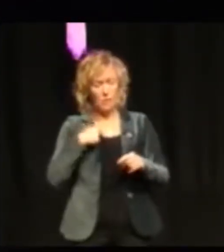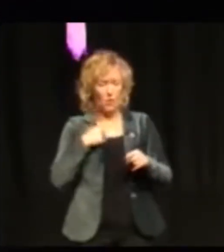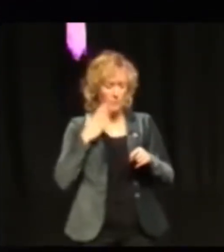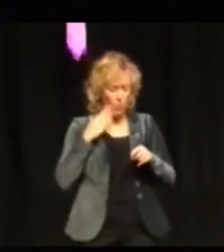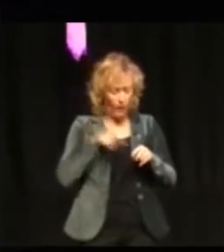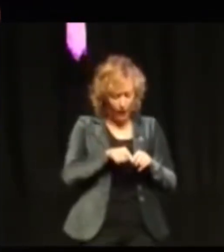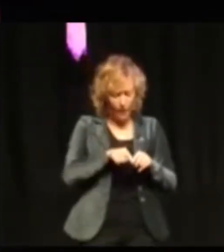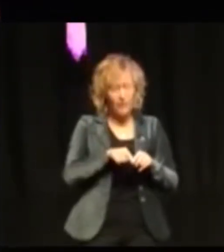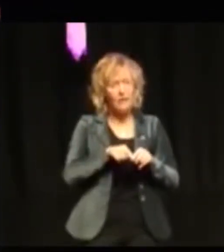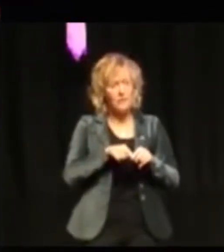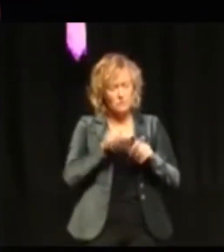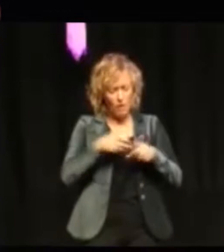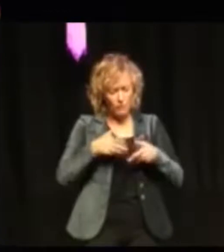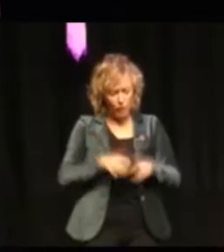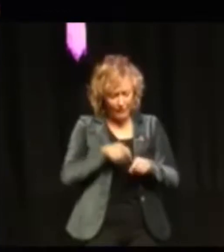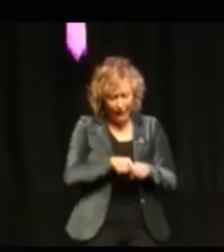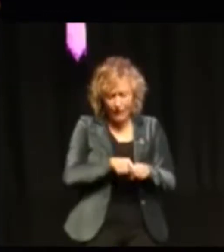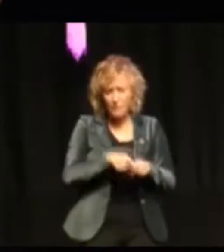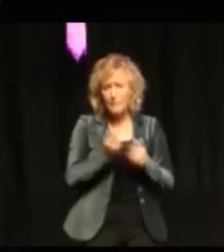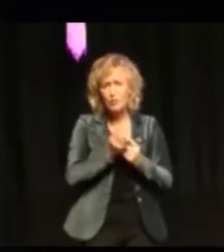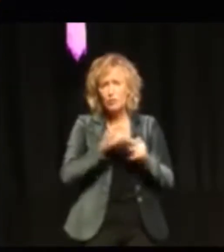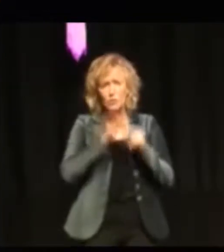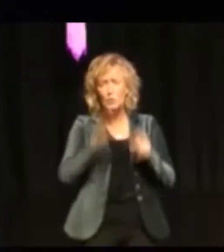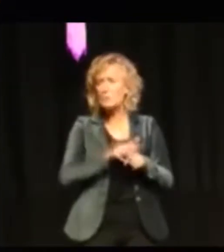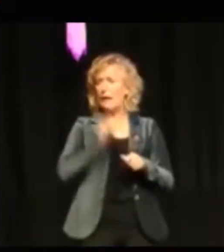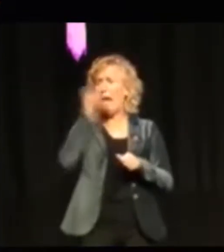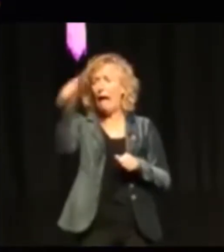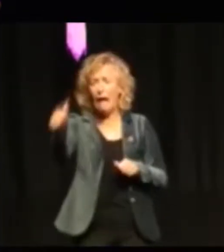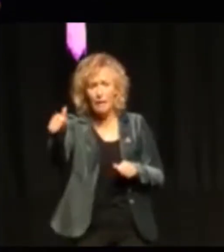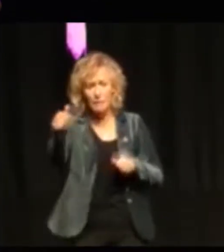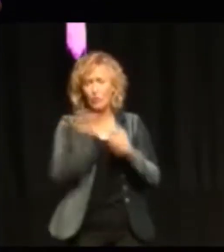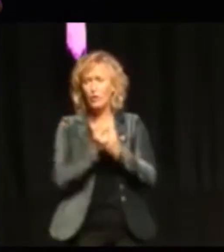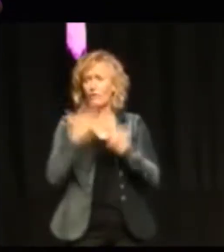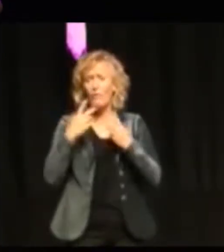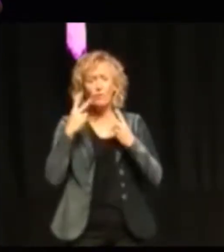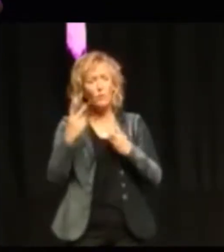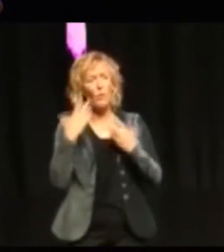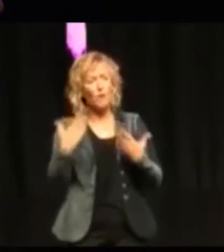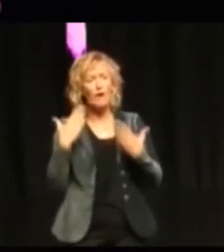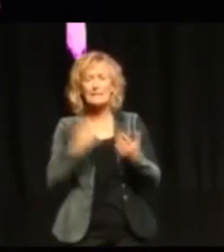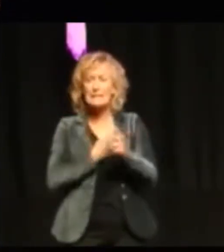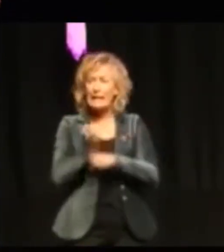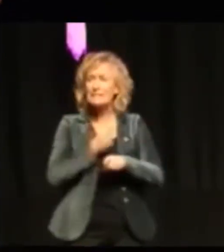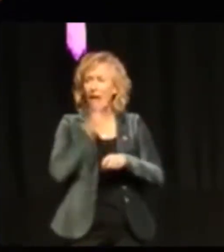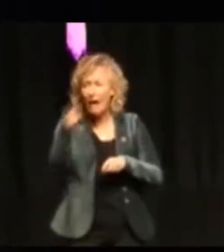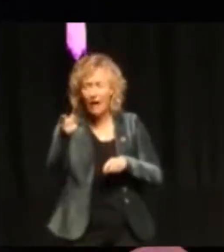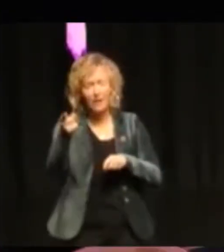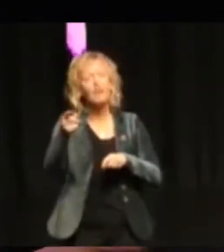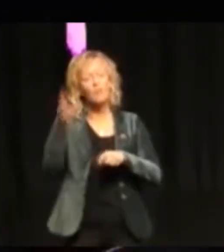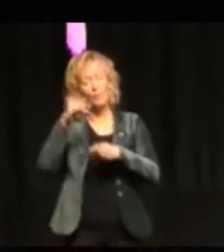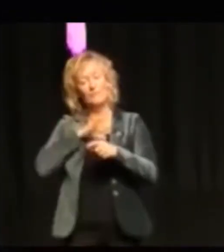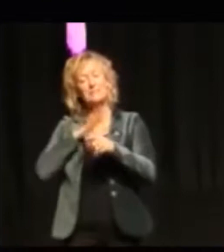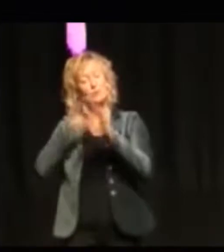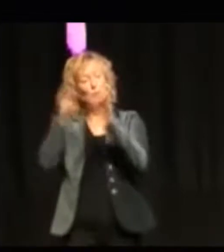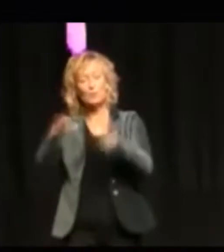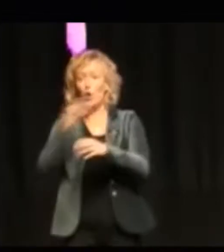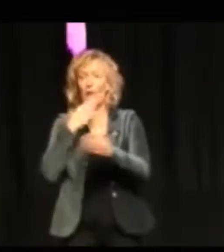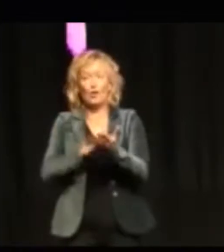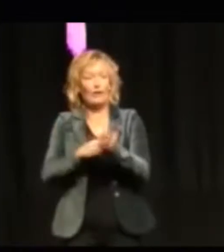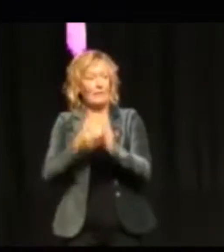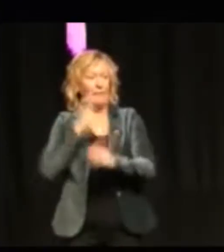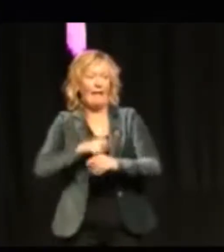the only hospital where I can get an attended birth is here, and that's a 2-day journey, then it's great we have a hospital, but it doesn't do me any